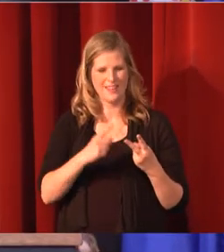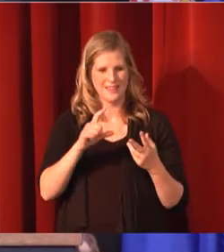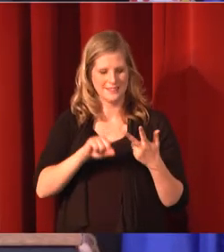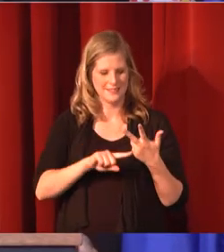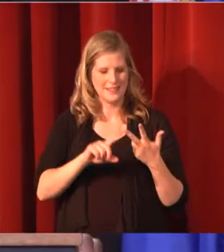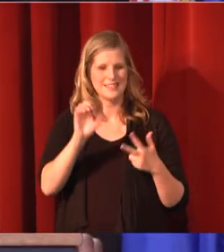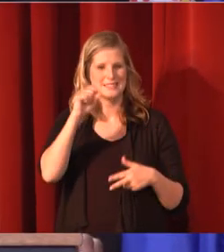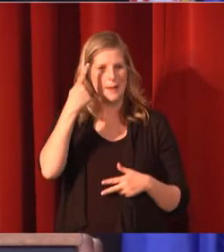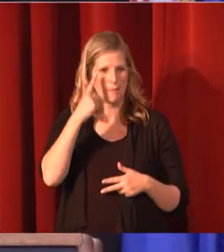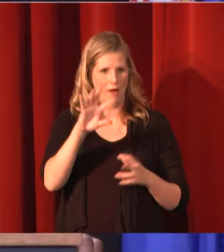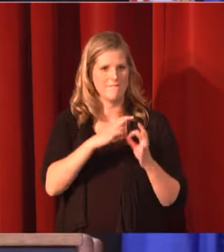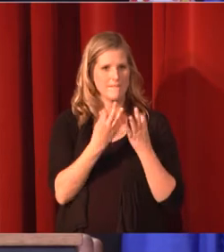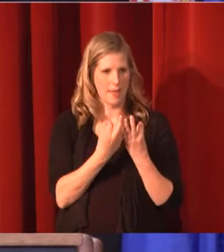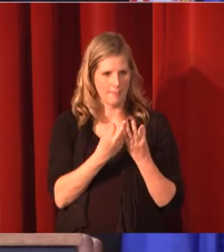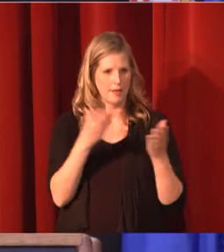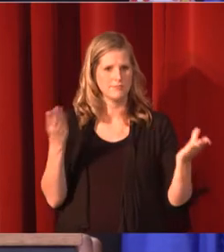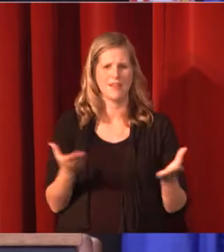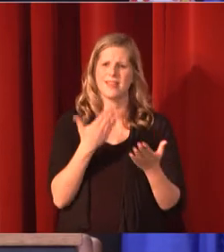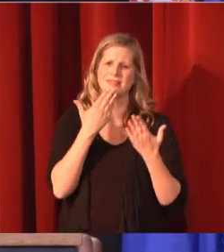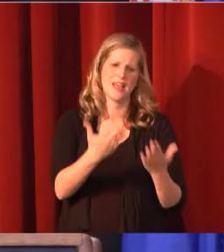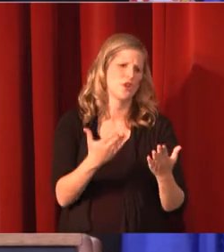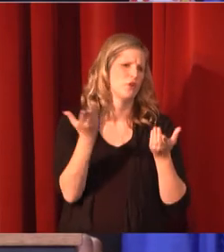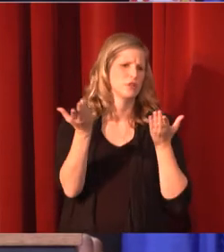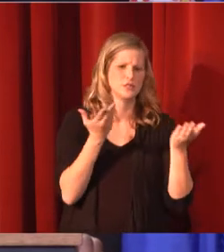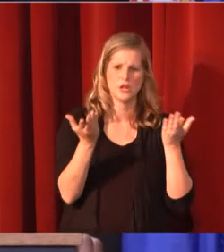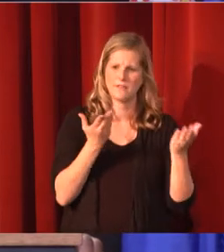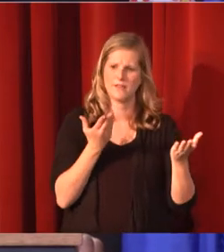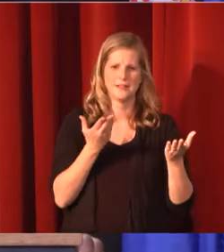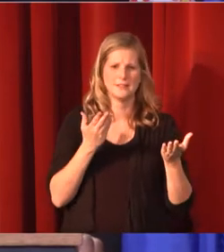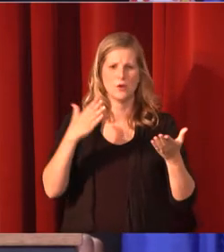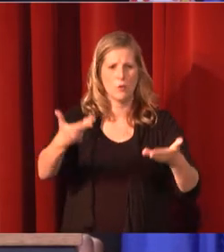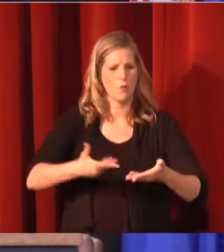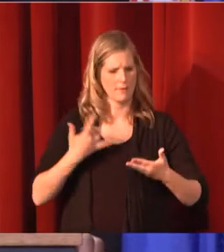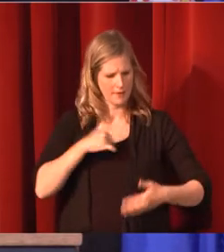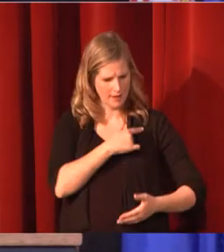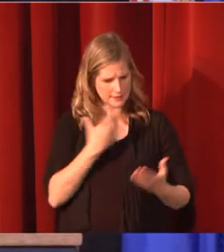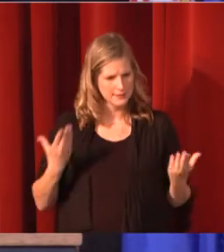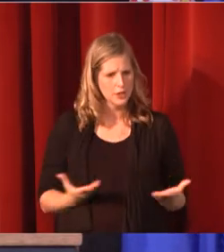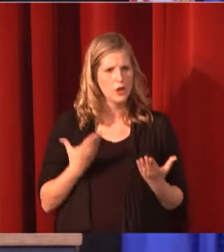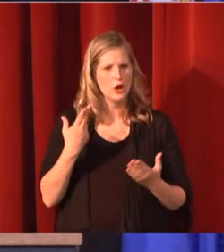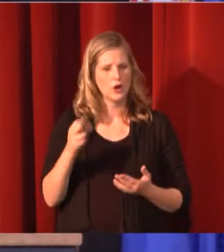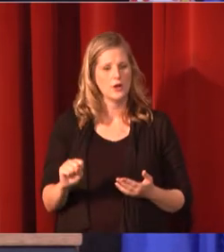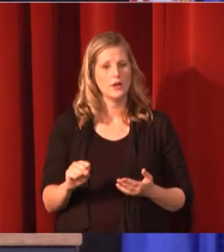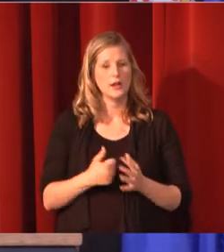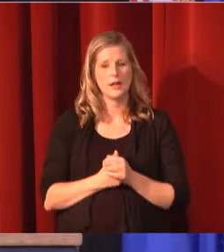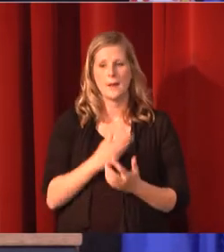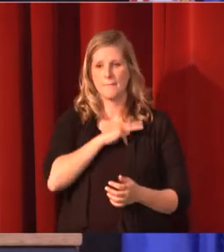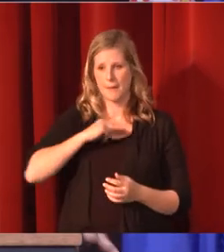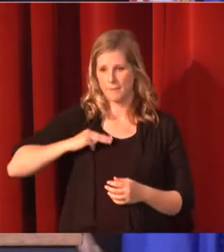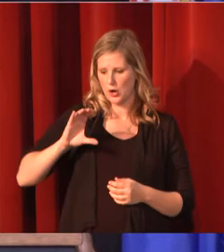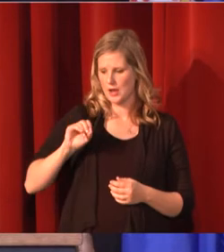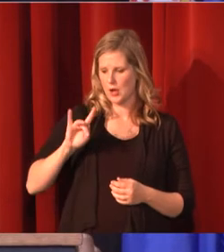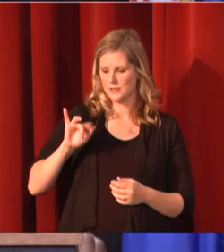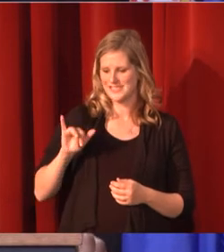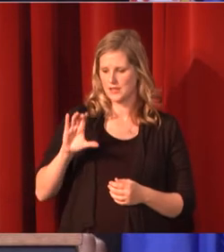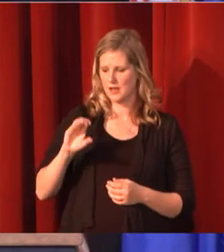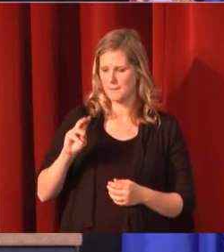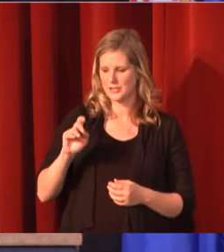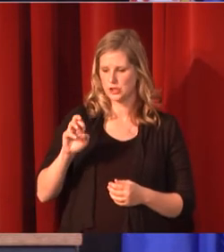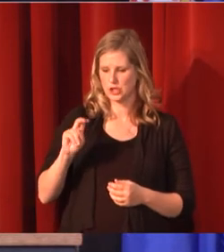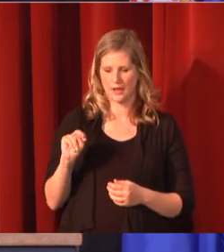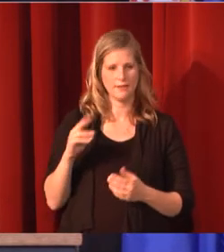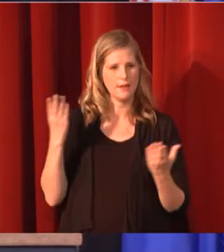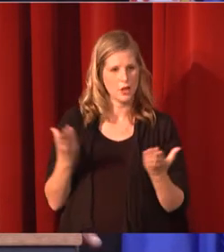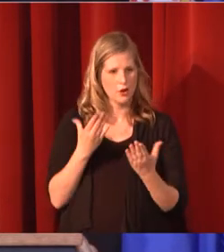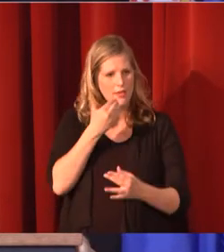public schools family thank you for your service thank you for hosting us here today the members of the County Commission who are here